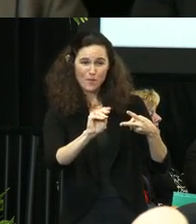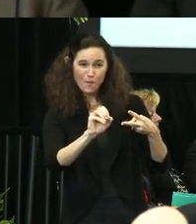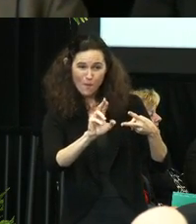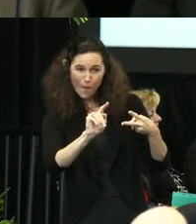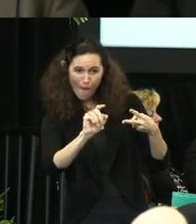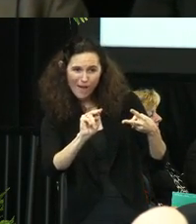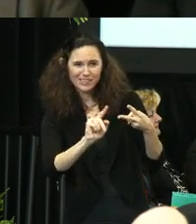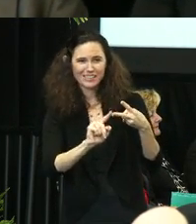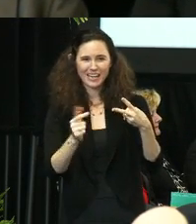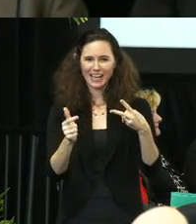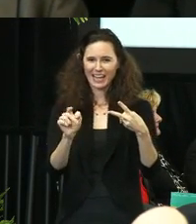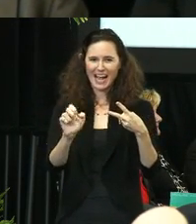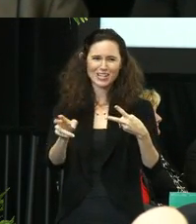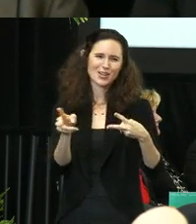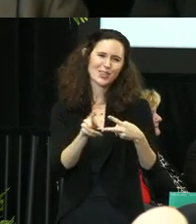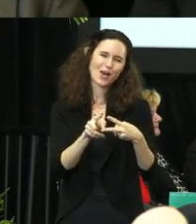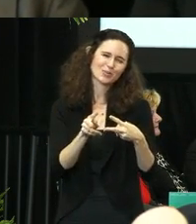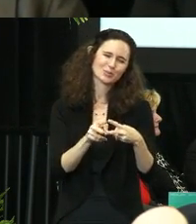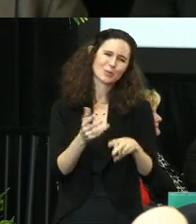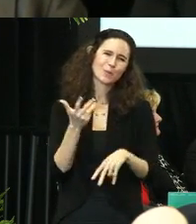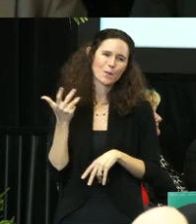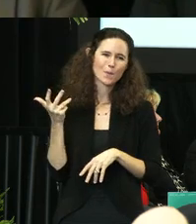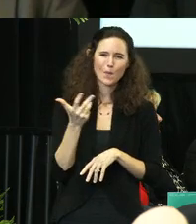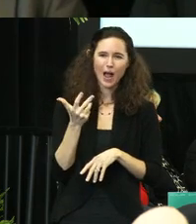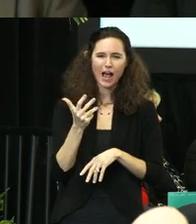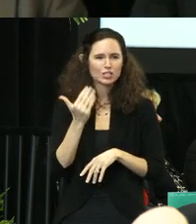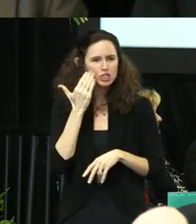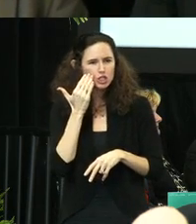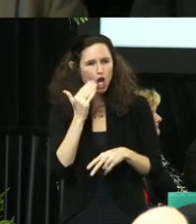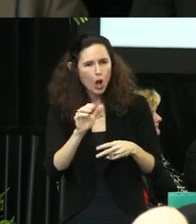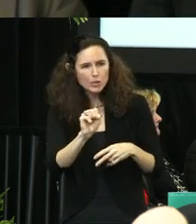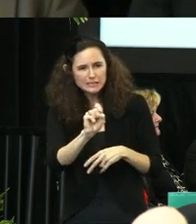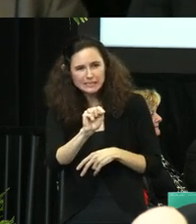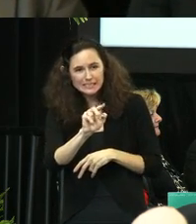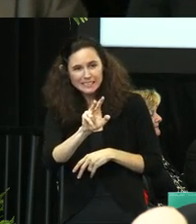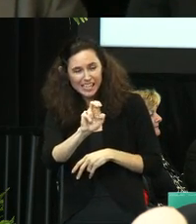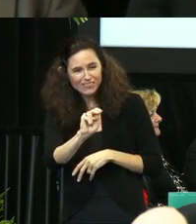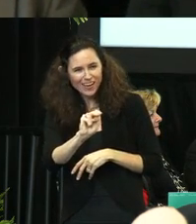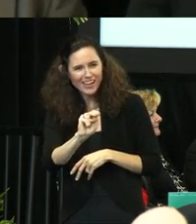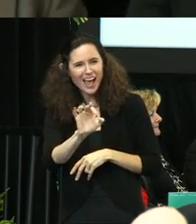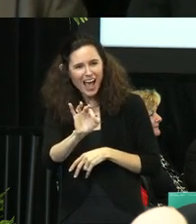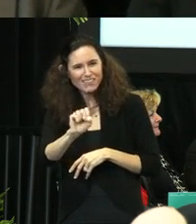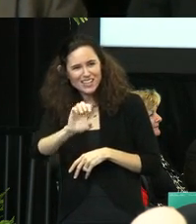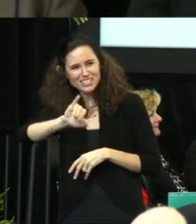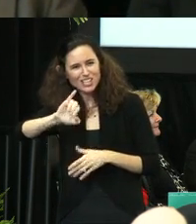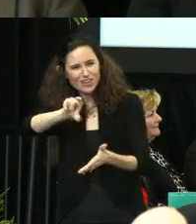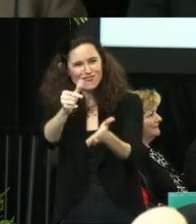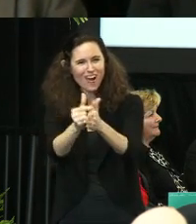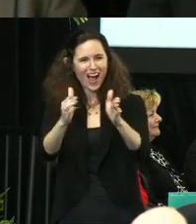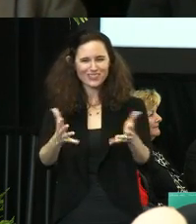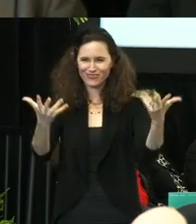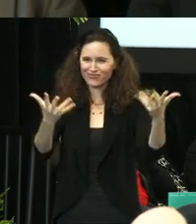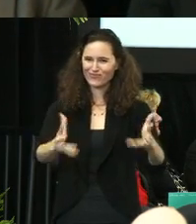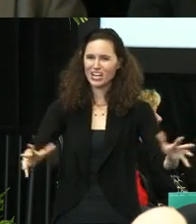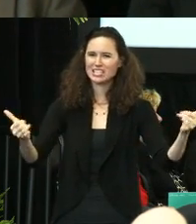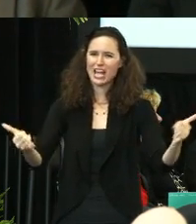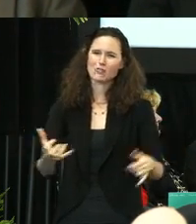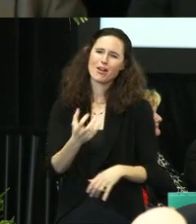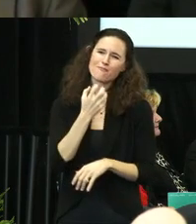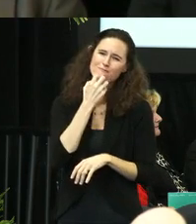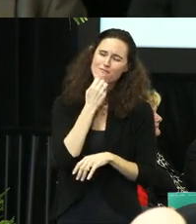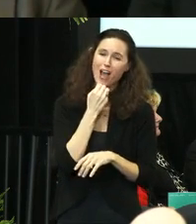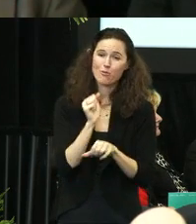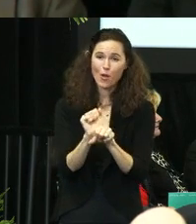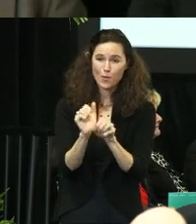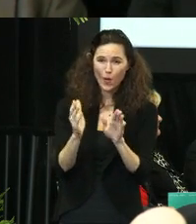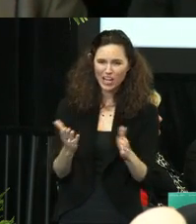it's particularly heartwarming to know that Stephen is a graduate of FSCJ and has been a valuable employee here for at least